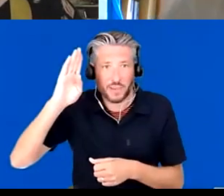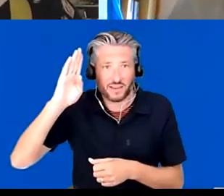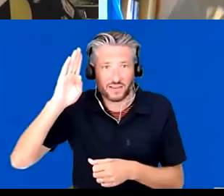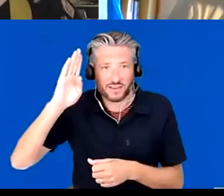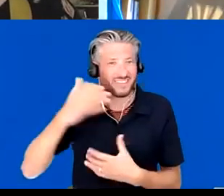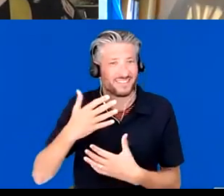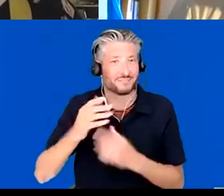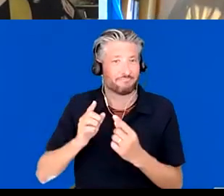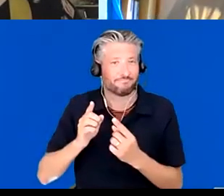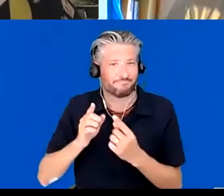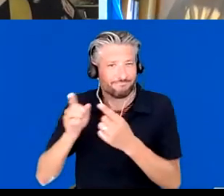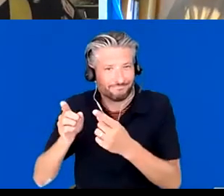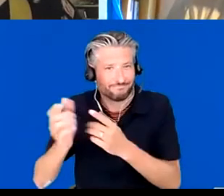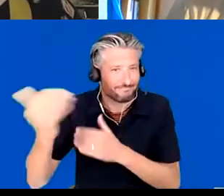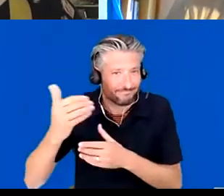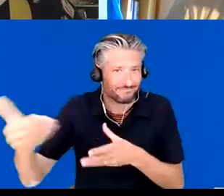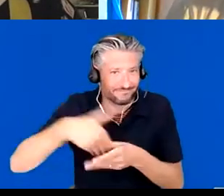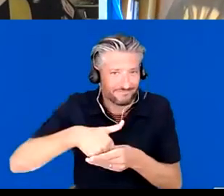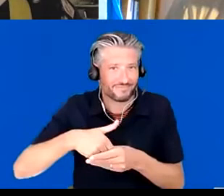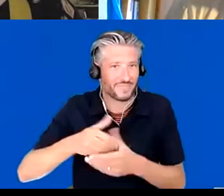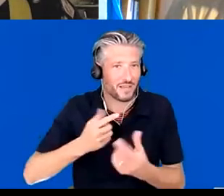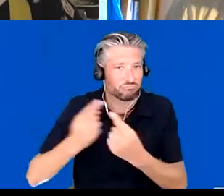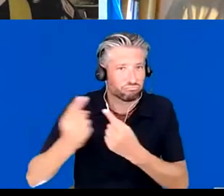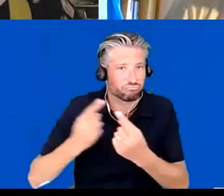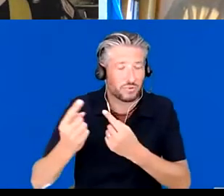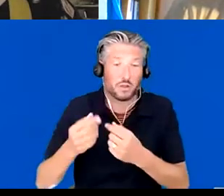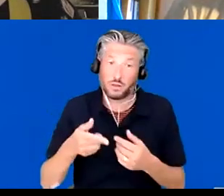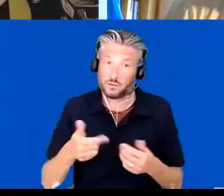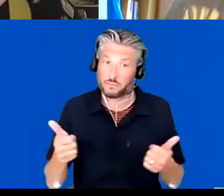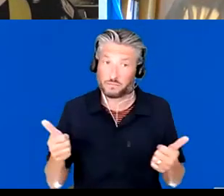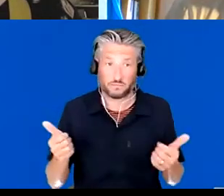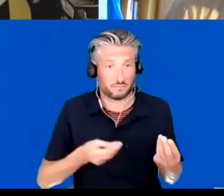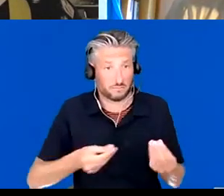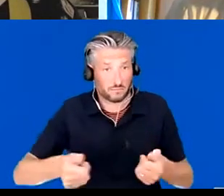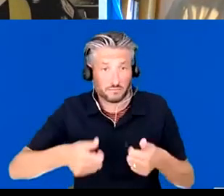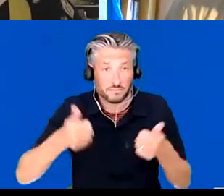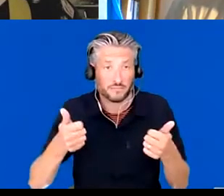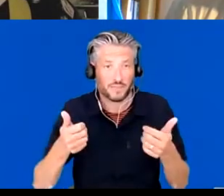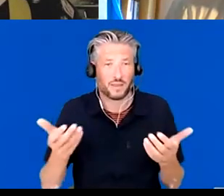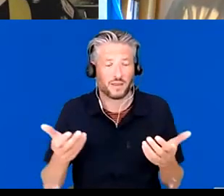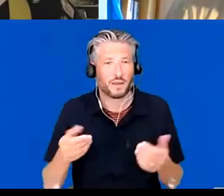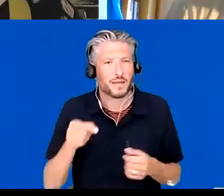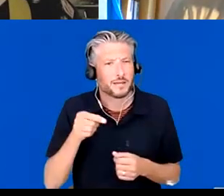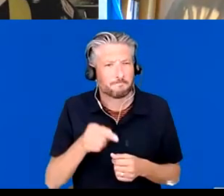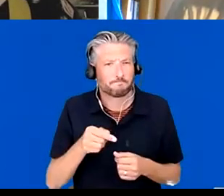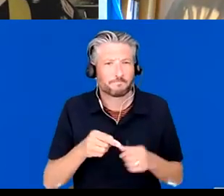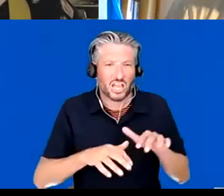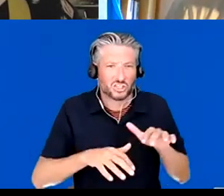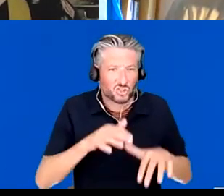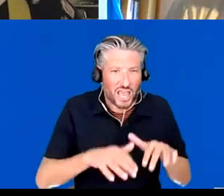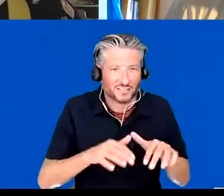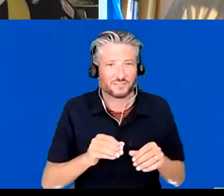quite lively. And I think what's nice about this is that chats and these discussion forums, they sort of lower the bar, in particular